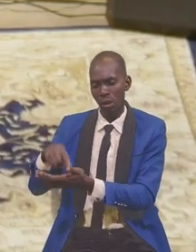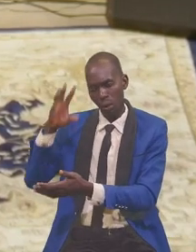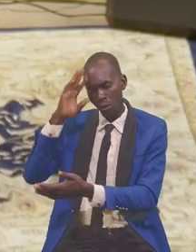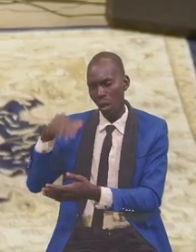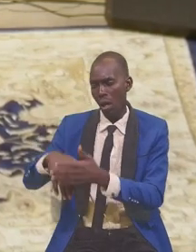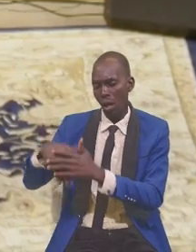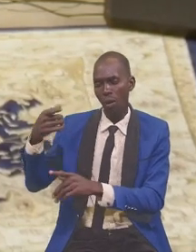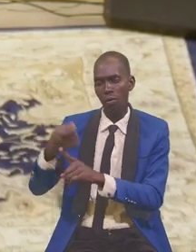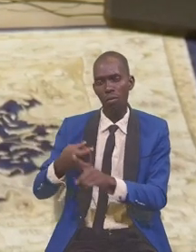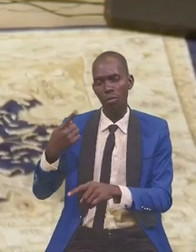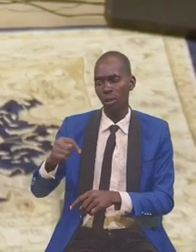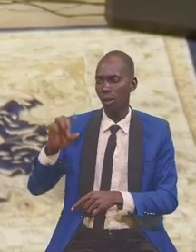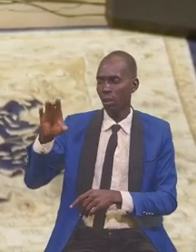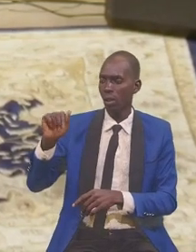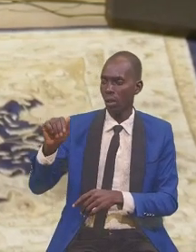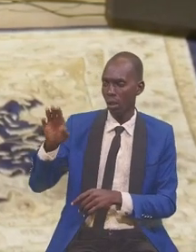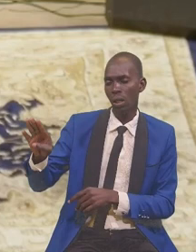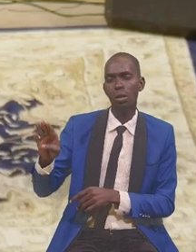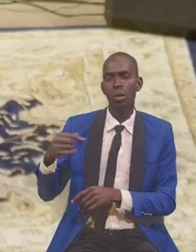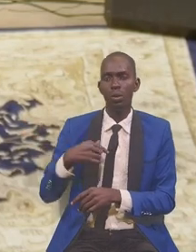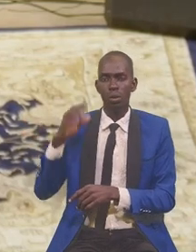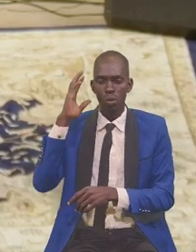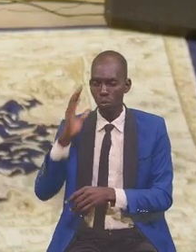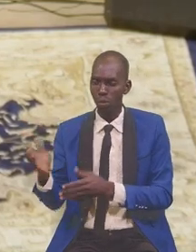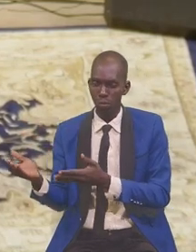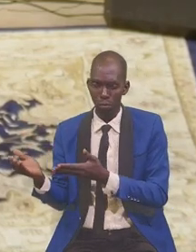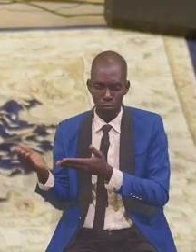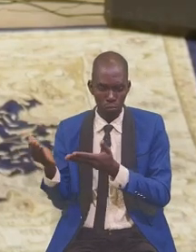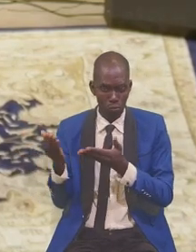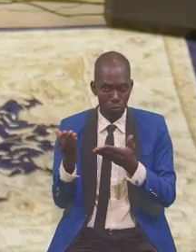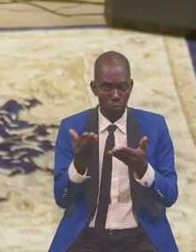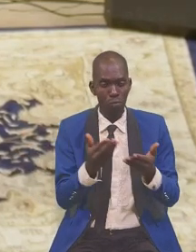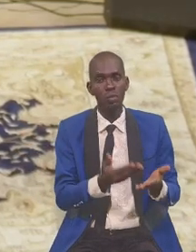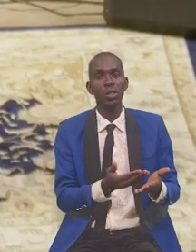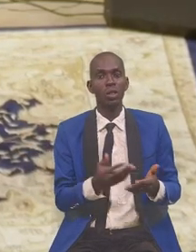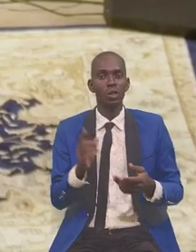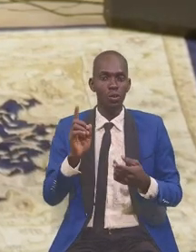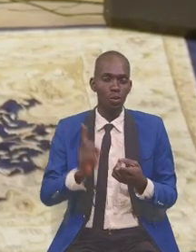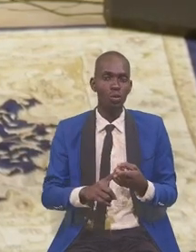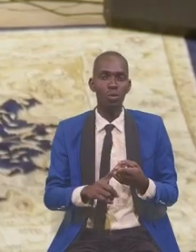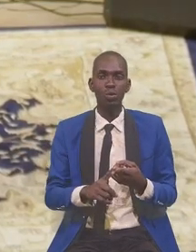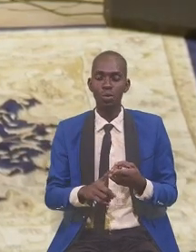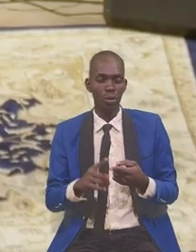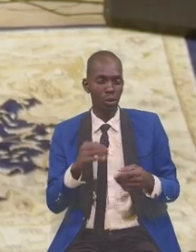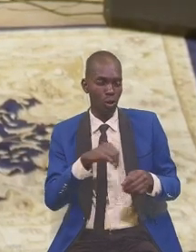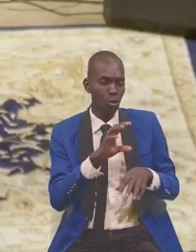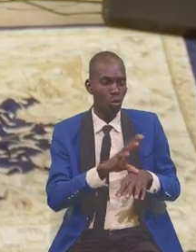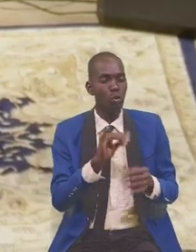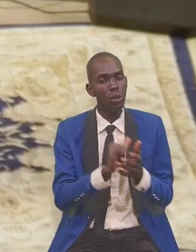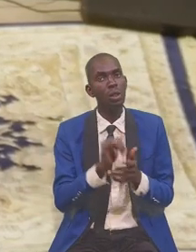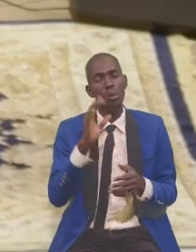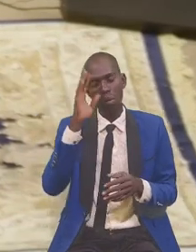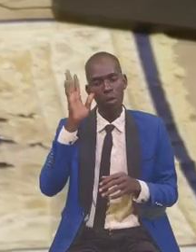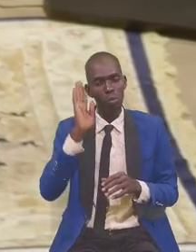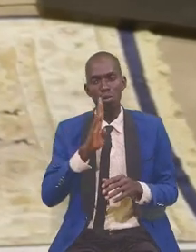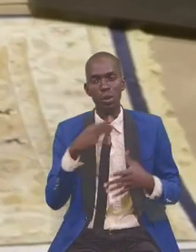taxi and then we can, get him to the church. And when the pastor begins to pray now,